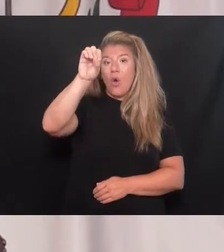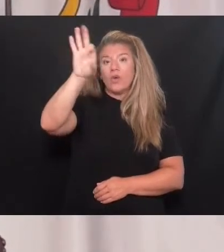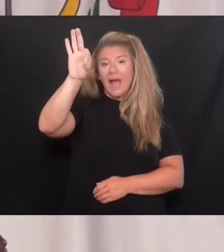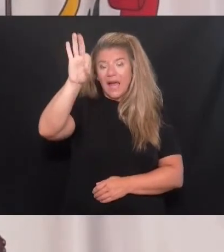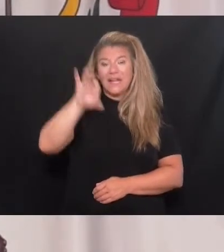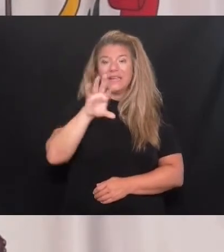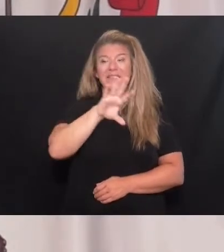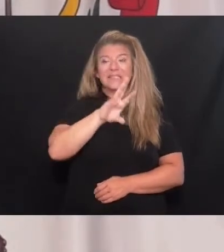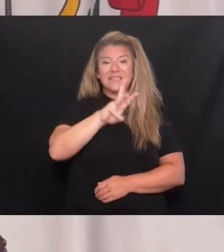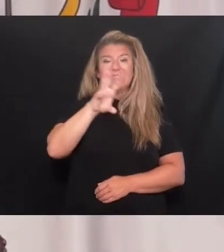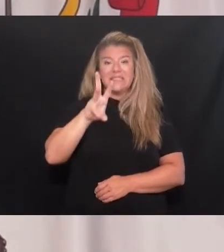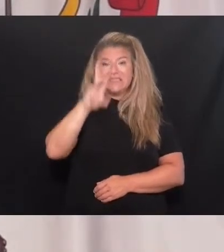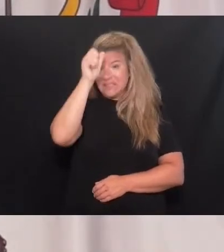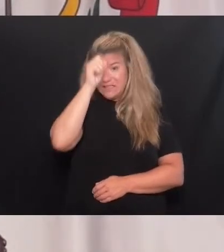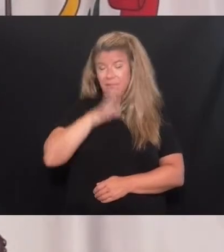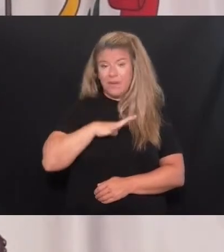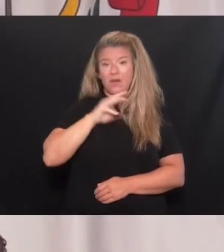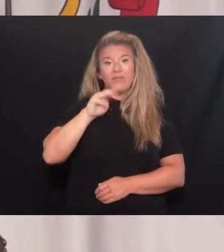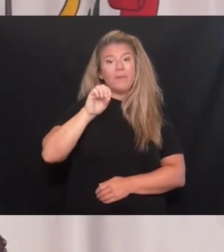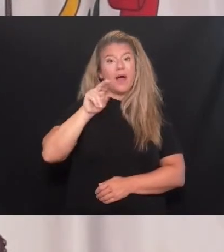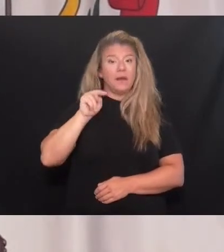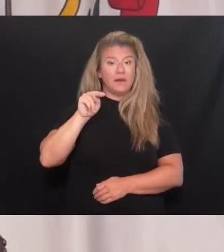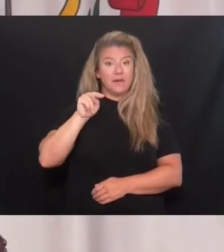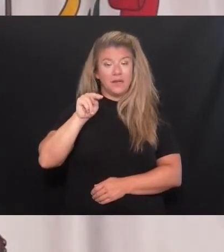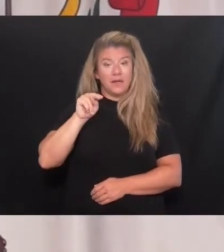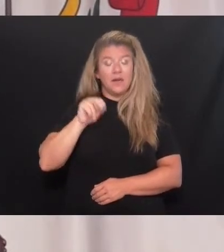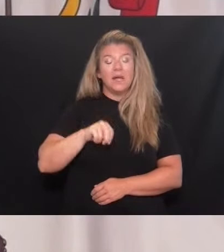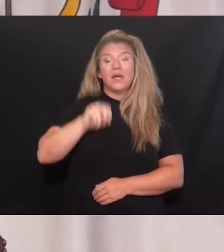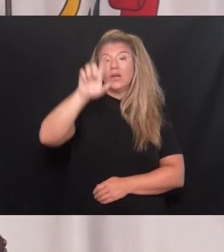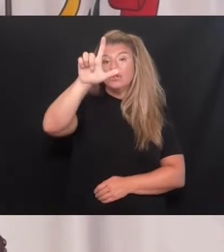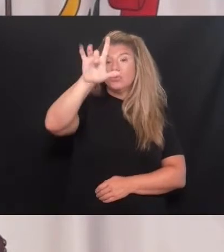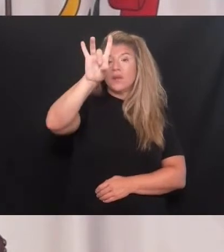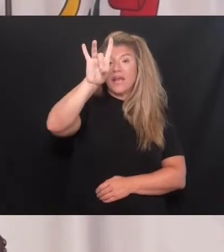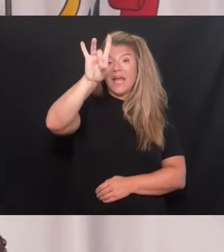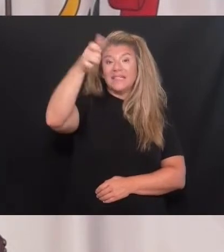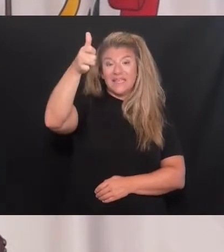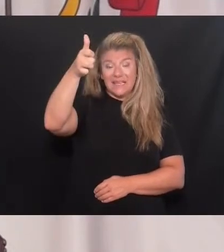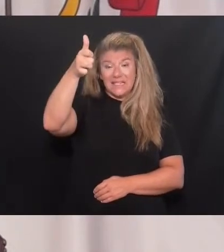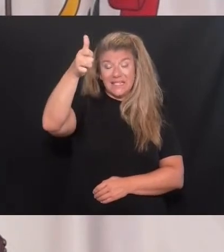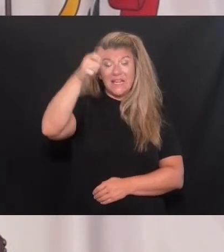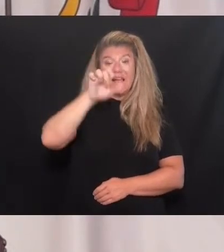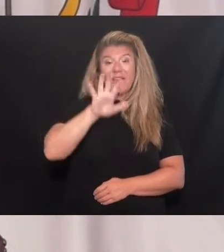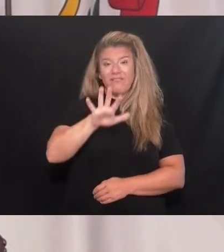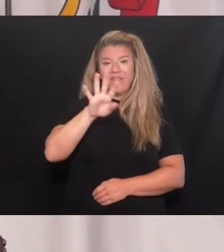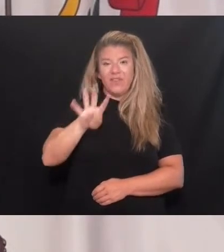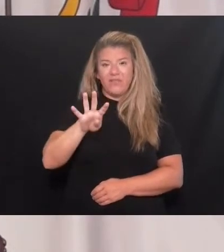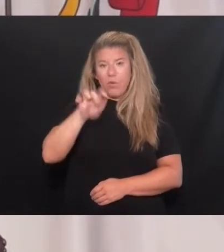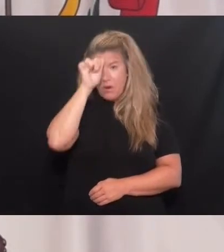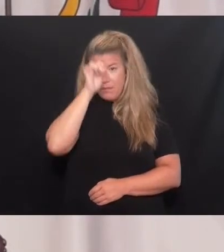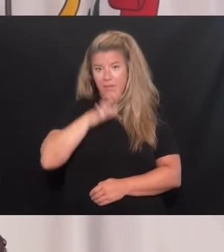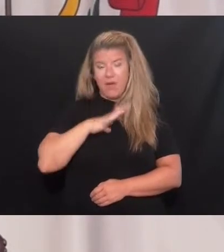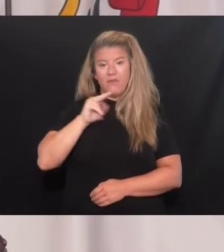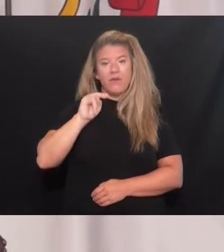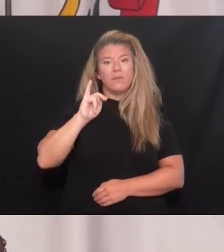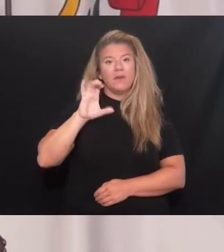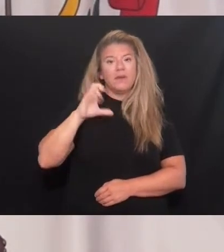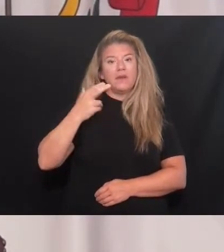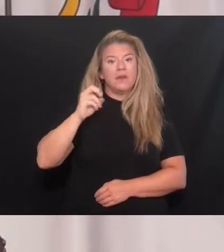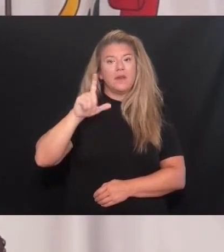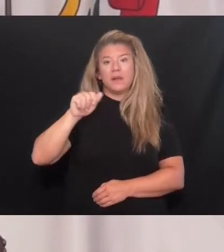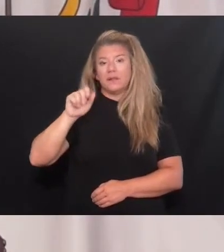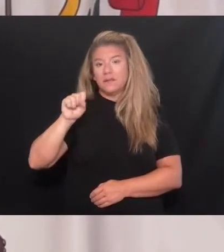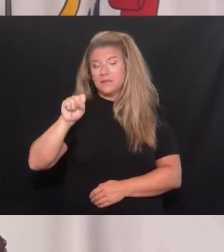is a 66-year-old male from Monongalia County. The 2,810th death, a 54-year-old male from Nicholas County.